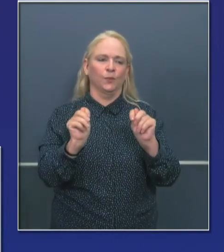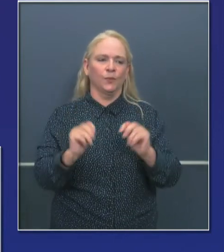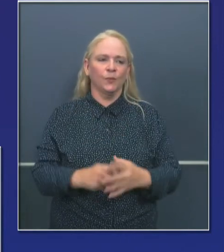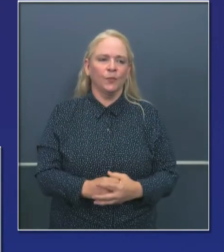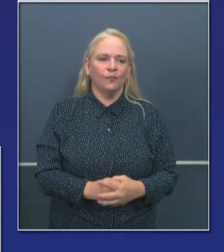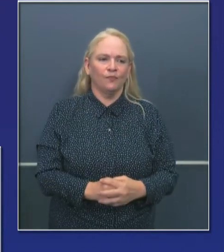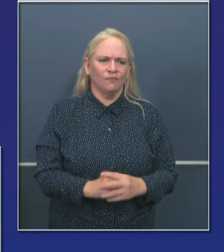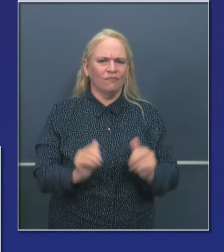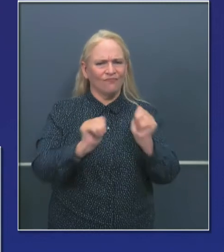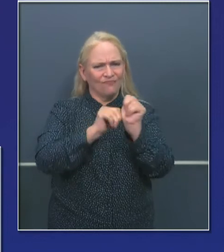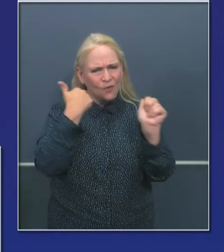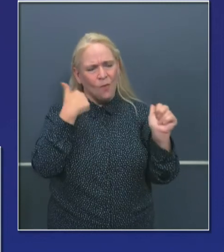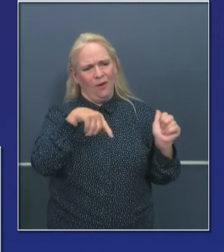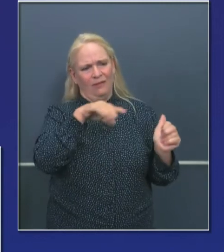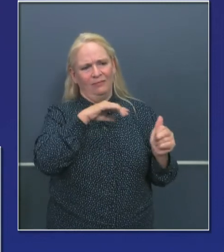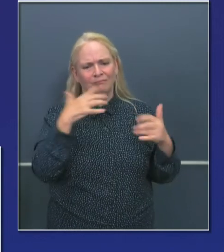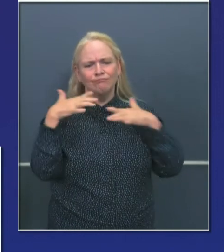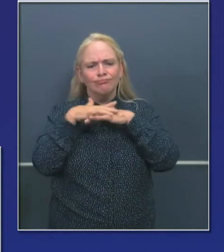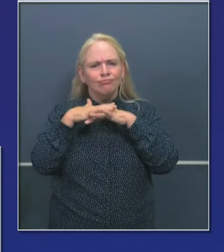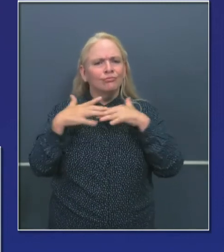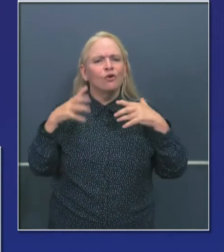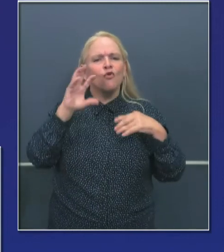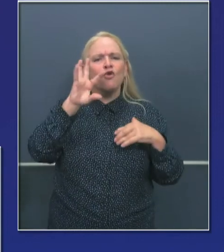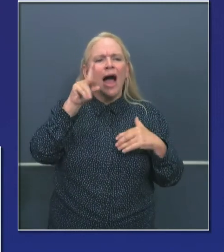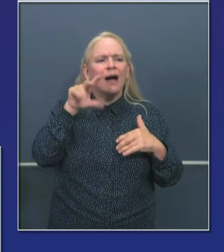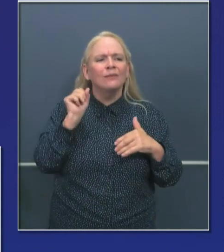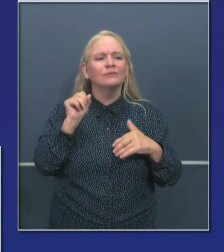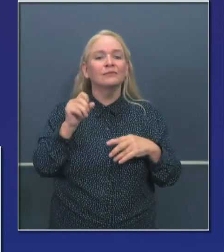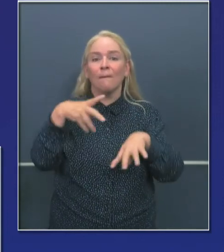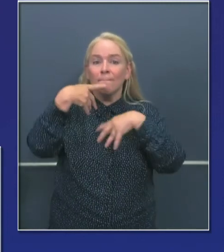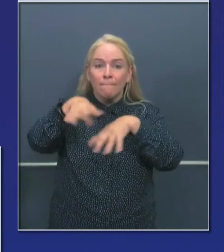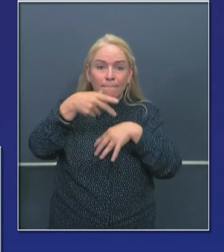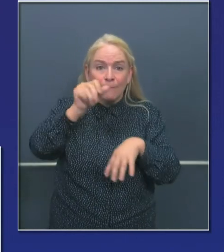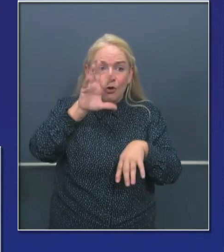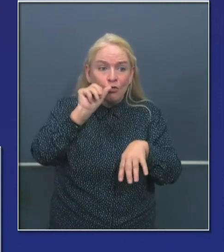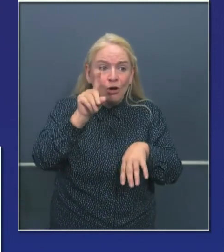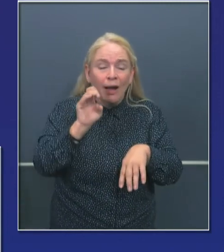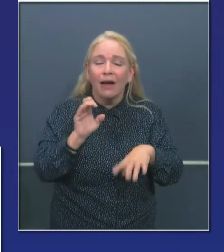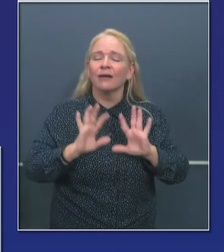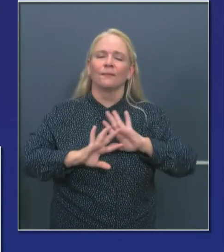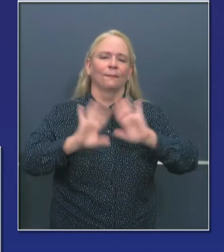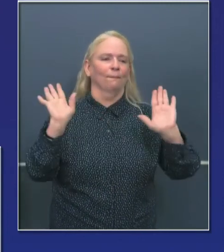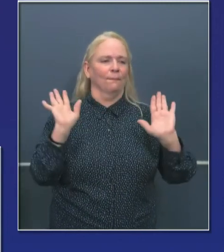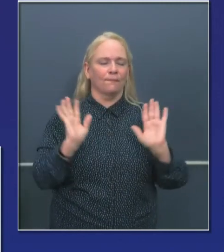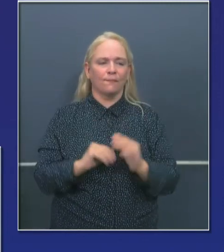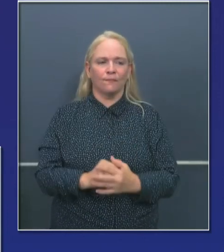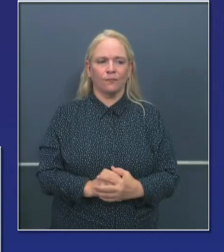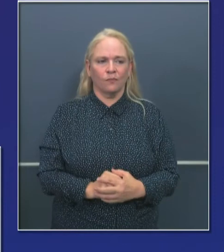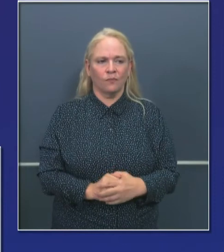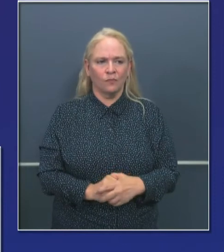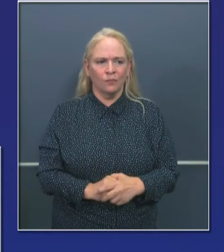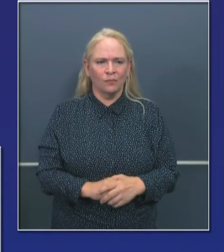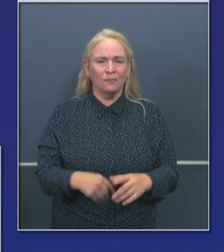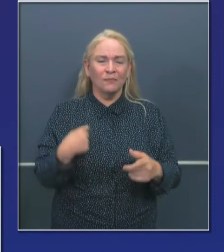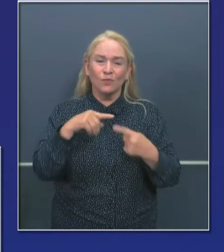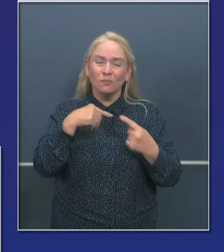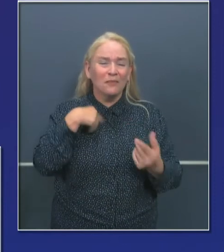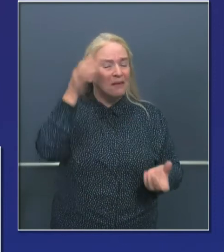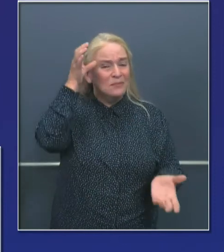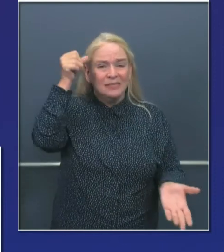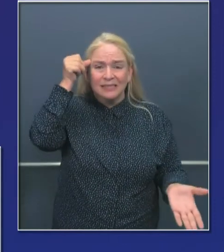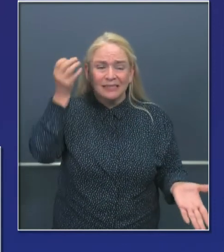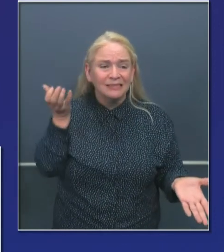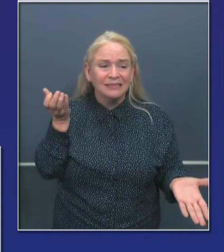crowds and avoid going to large parades outside of your household. Again, this is common sense, and I don't mean to